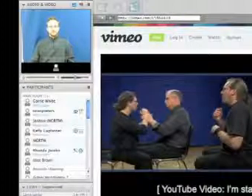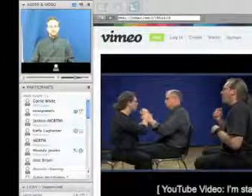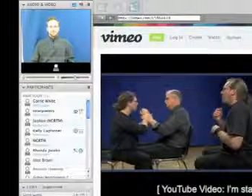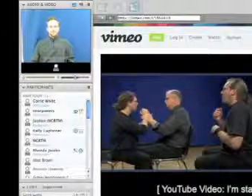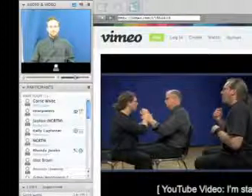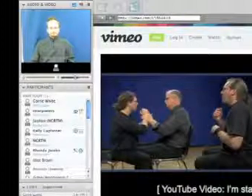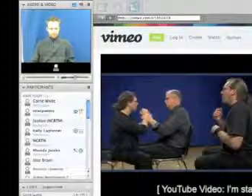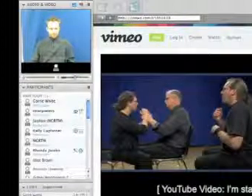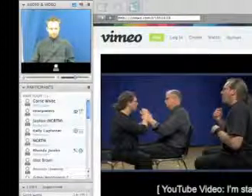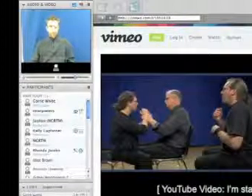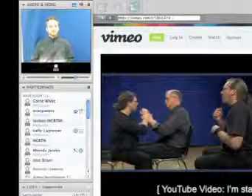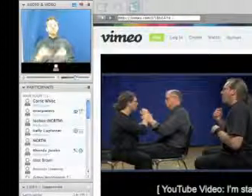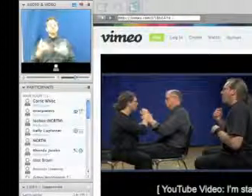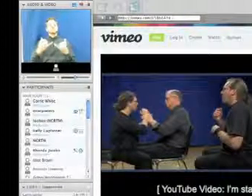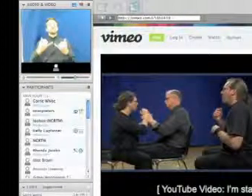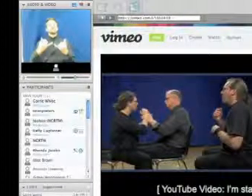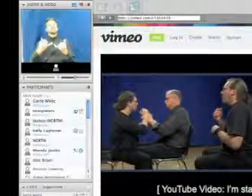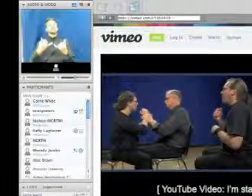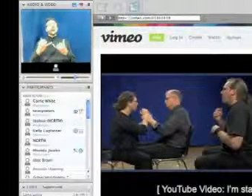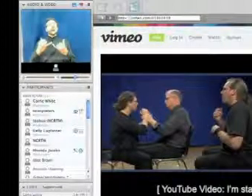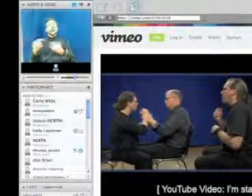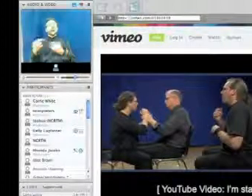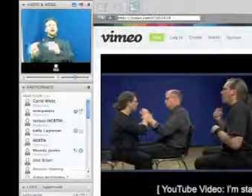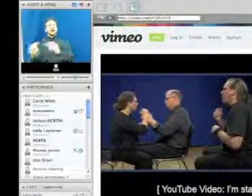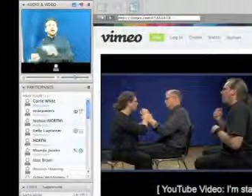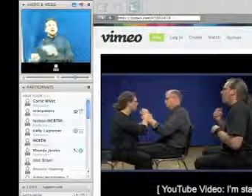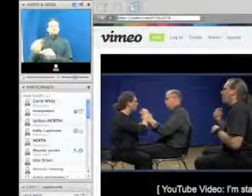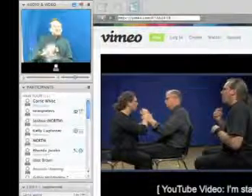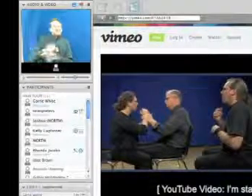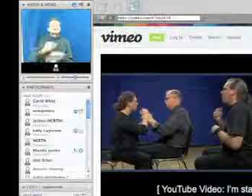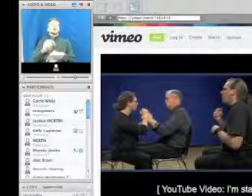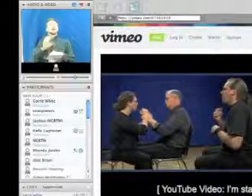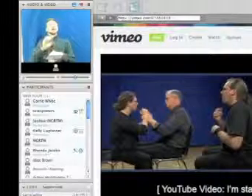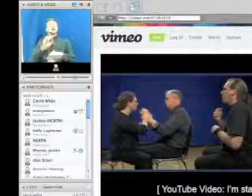at 4:02, and I will play it again here.